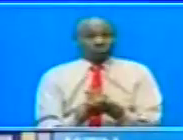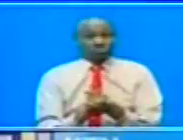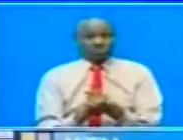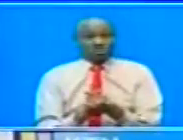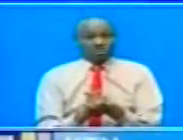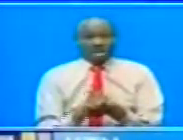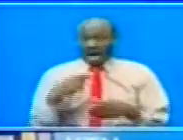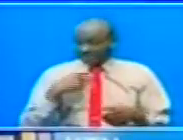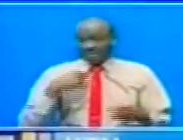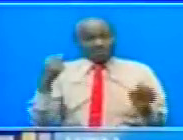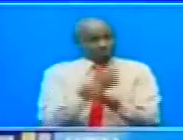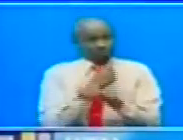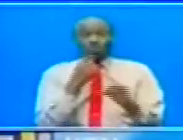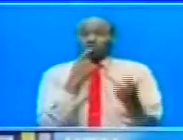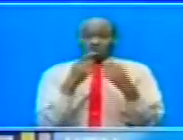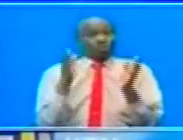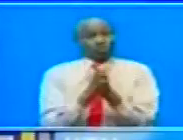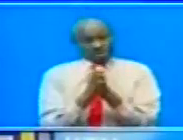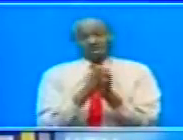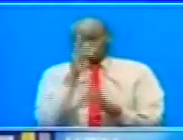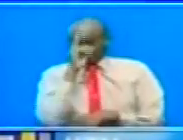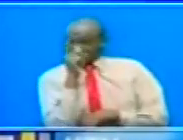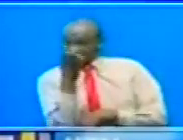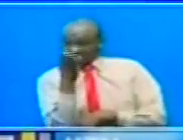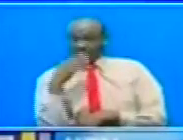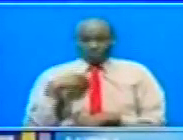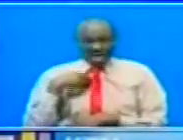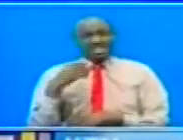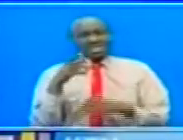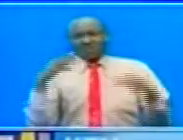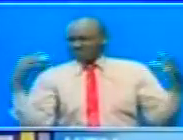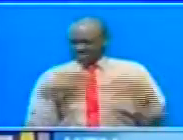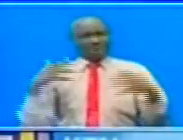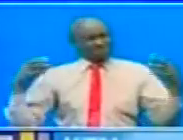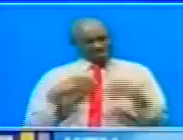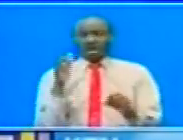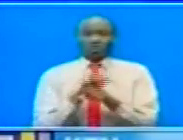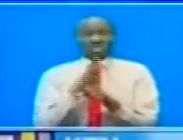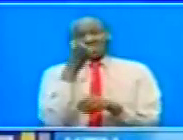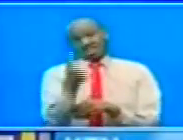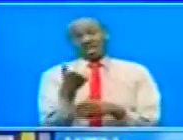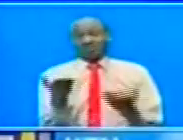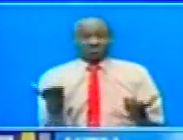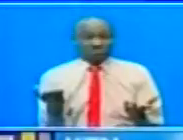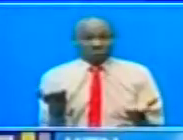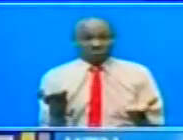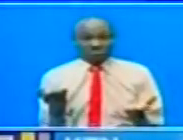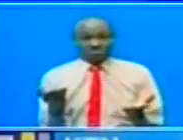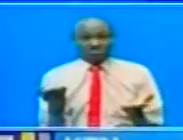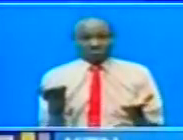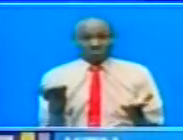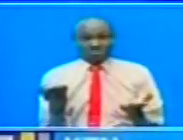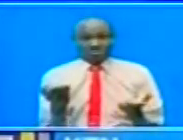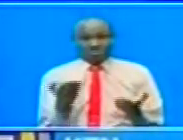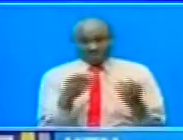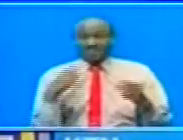We were unable to talk to security officers because of the tension that was going on. Anyone that you call will hang off